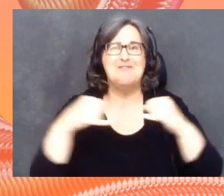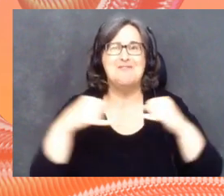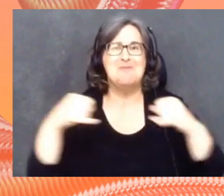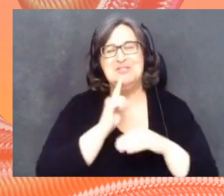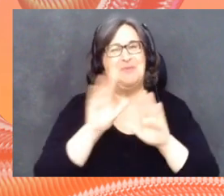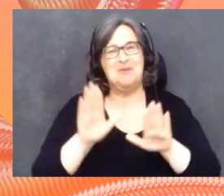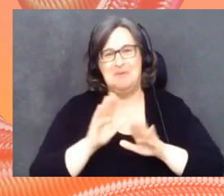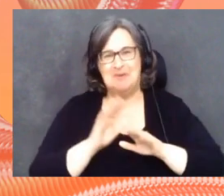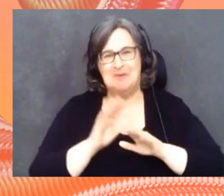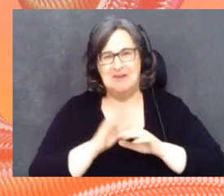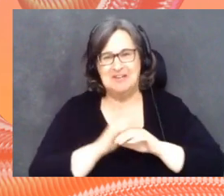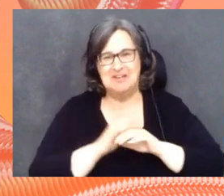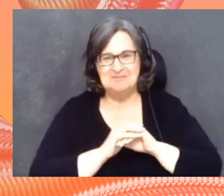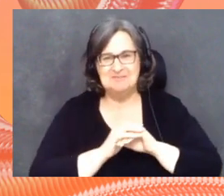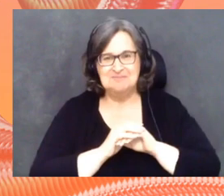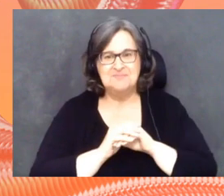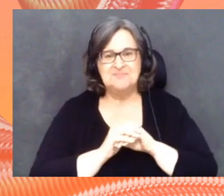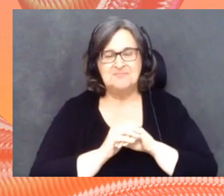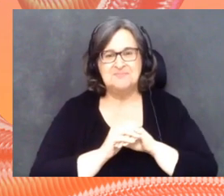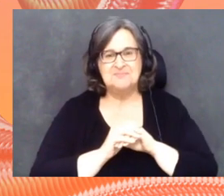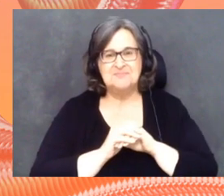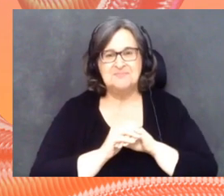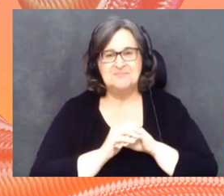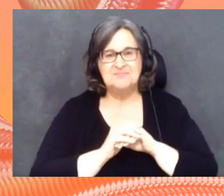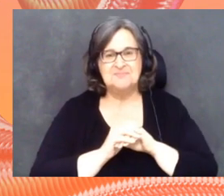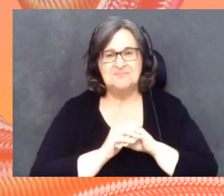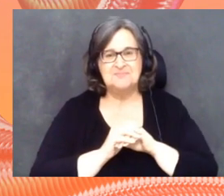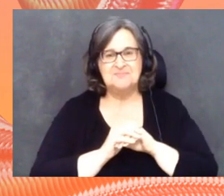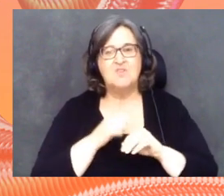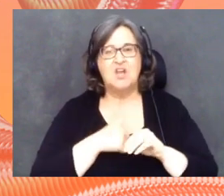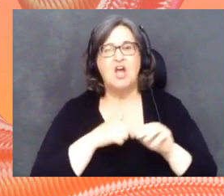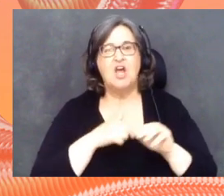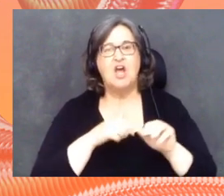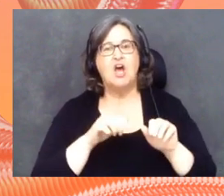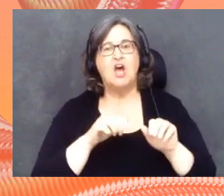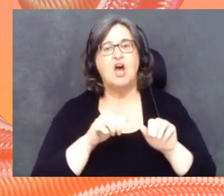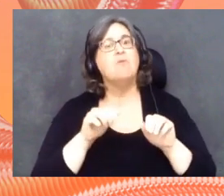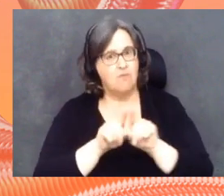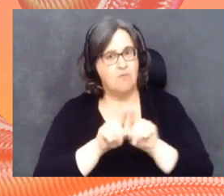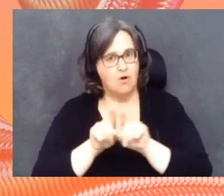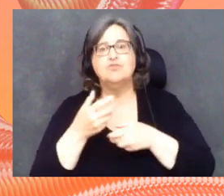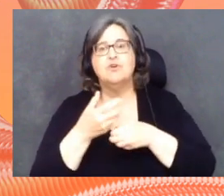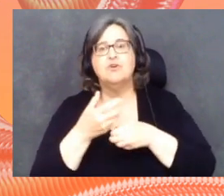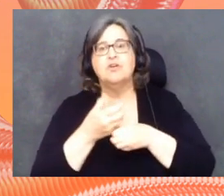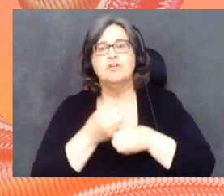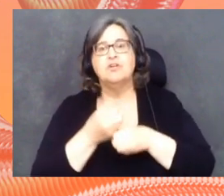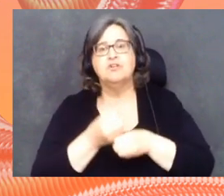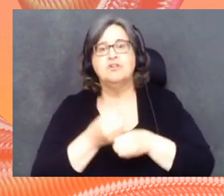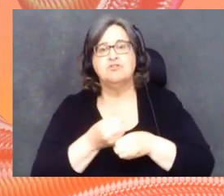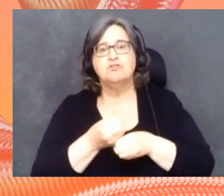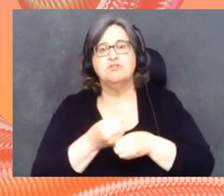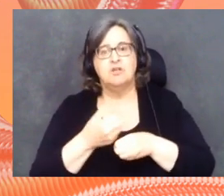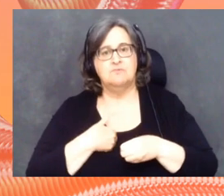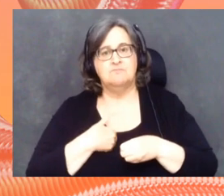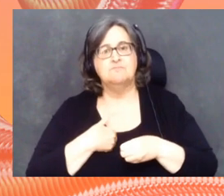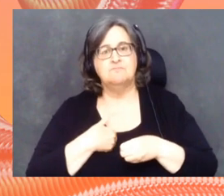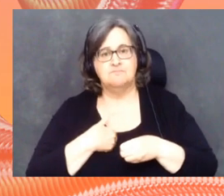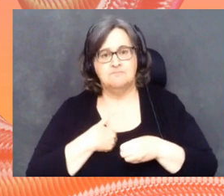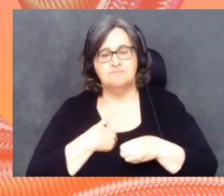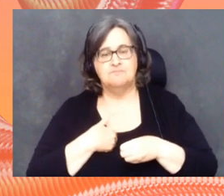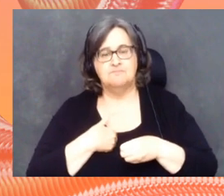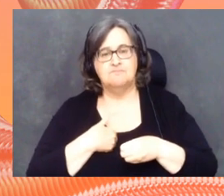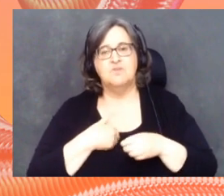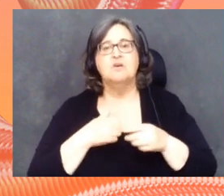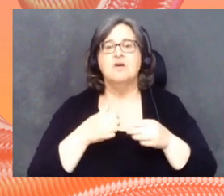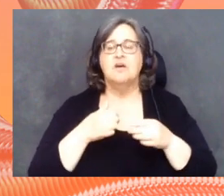great. Mm-hmm. I'm also harvesting the ability to trust myself as an empath and distinguish